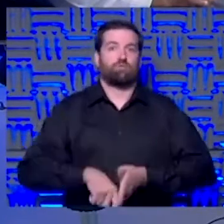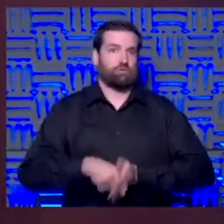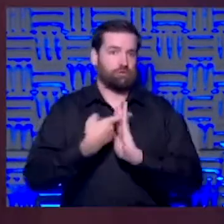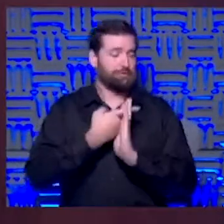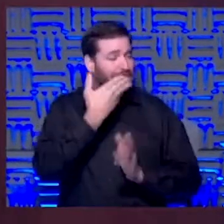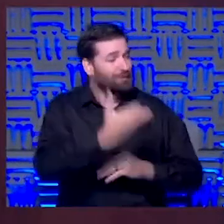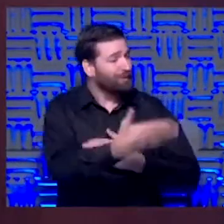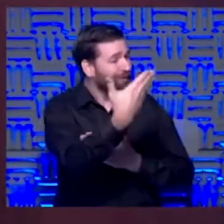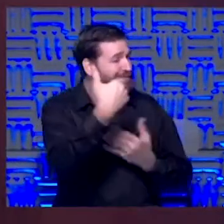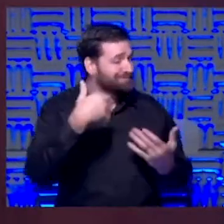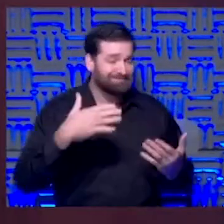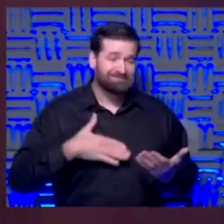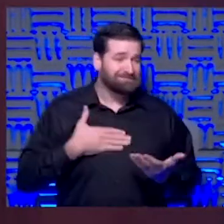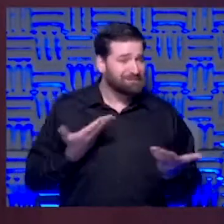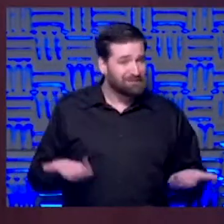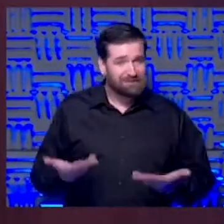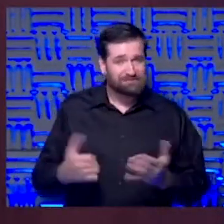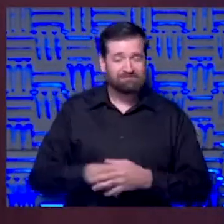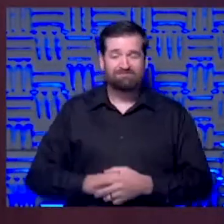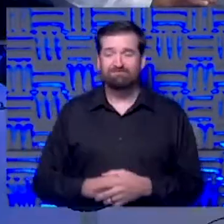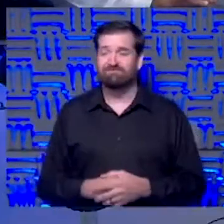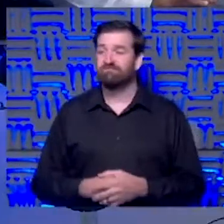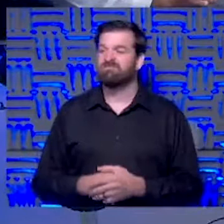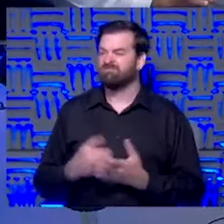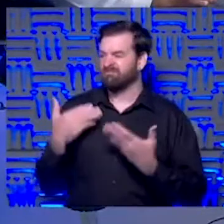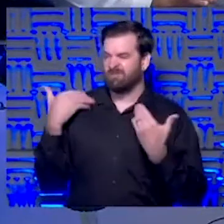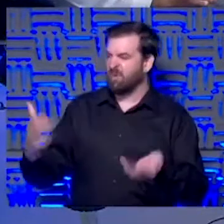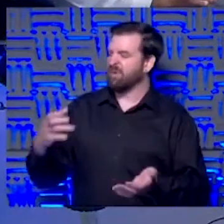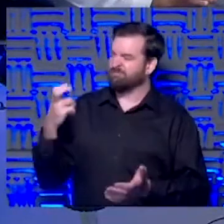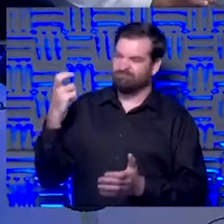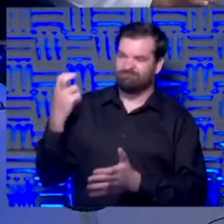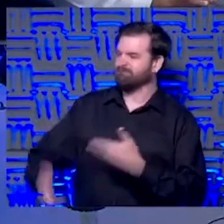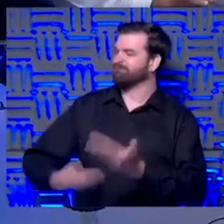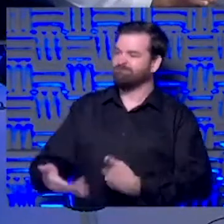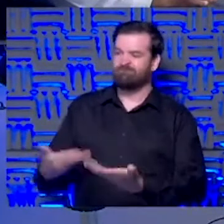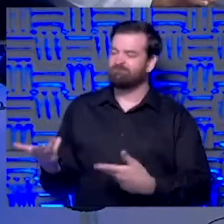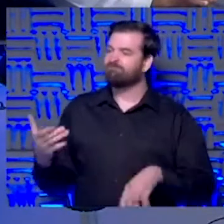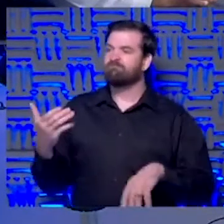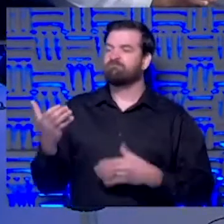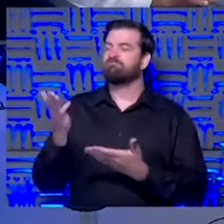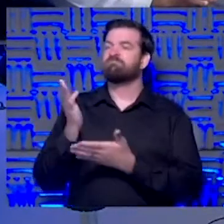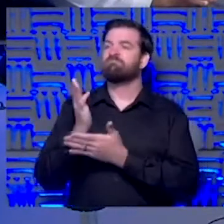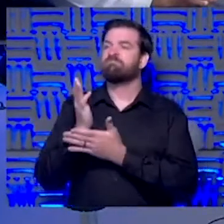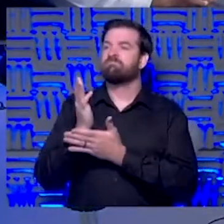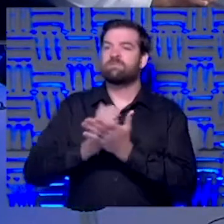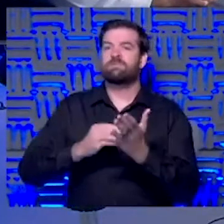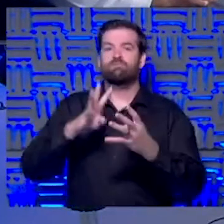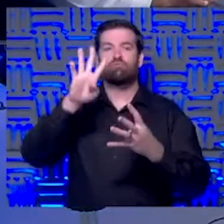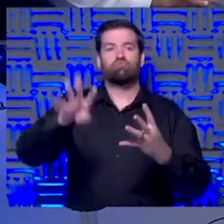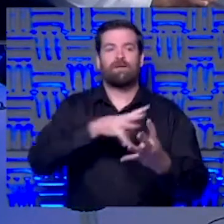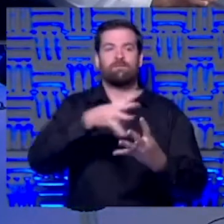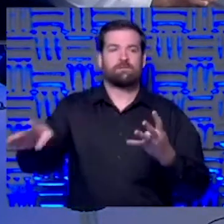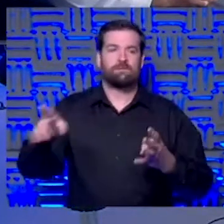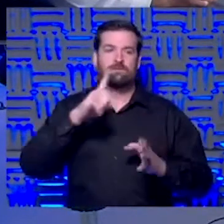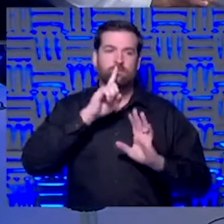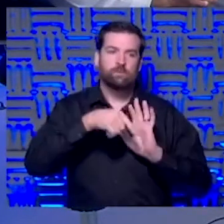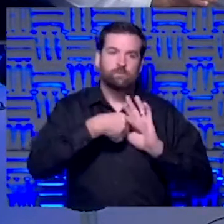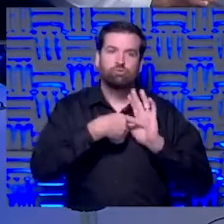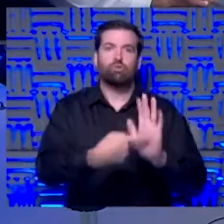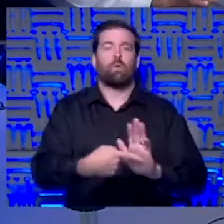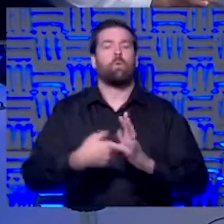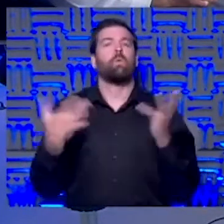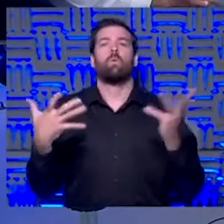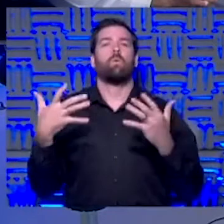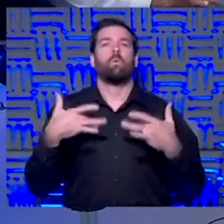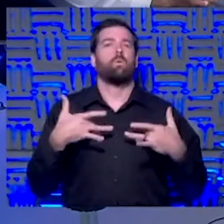Olivia. Good morning. So glad you're joining us. So I just want to jump right in because you brought some graphs to really help illustrate what we're looking at and what these